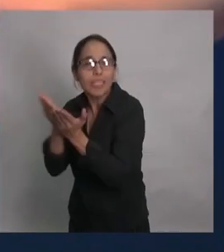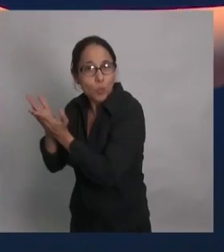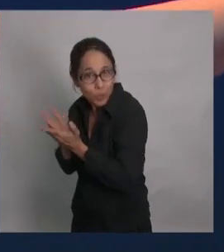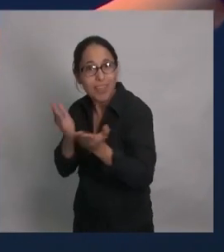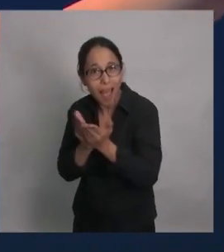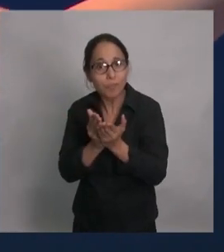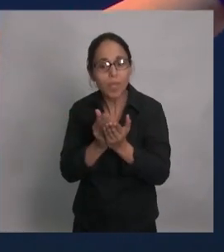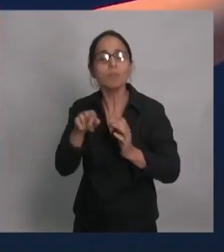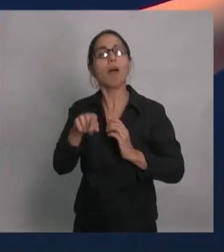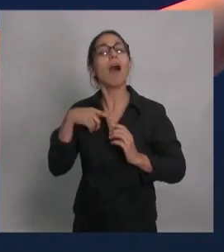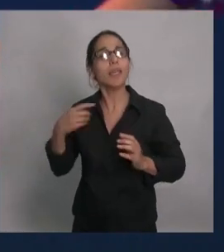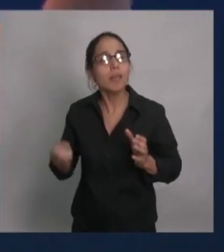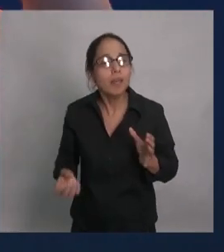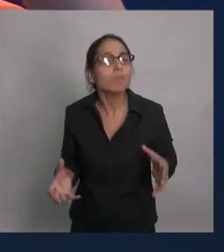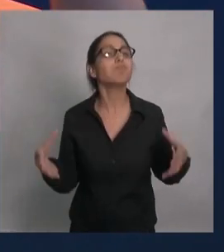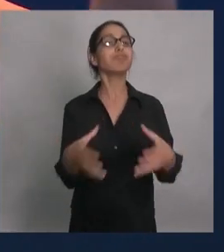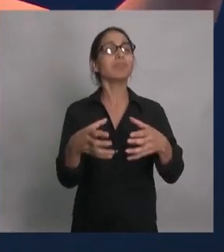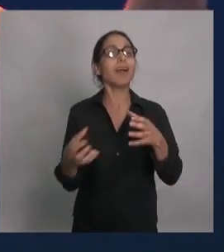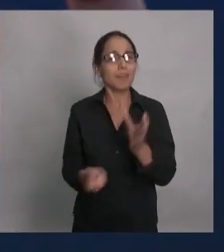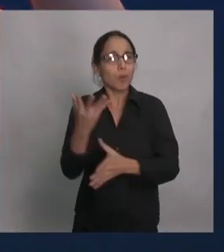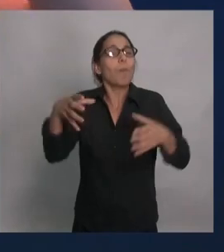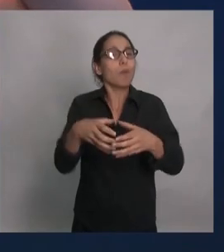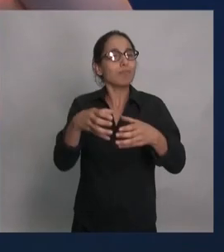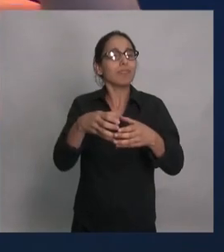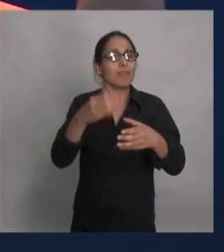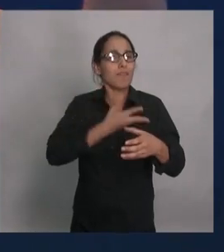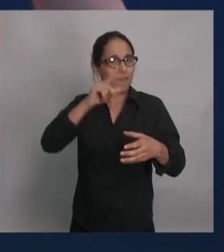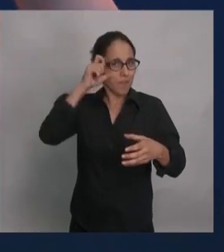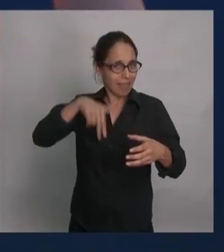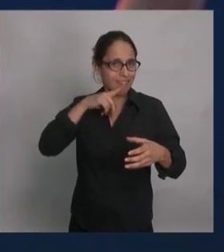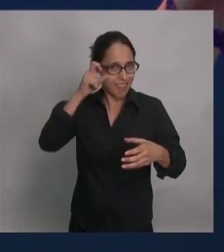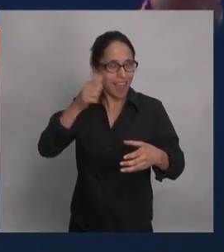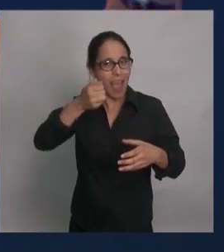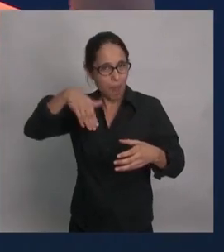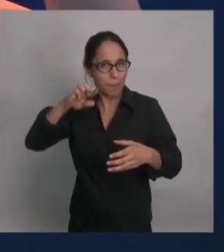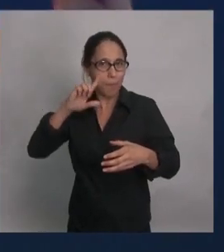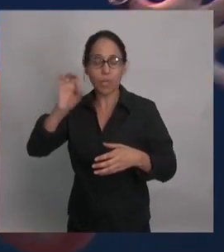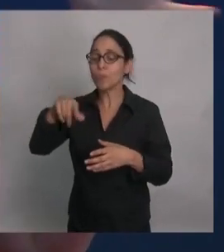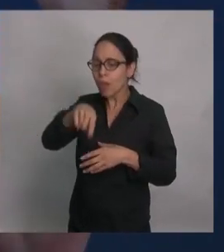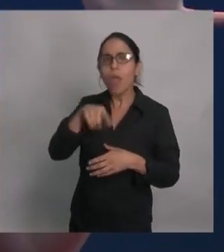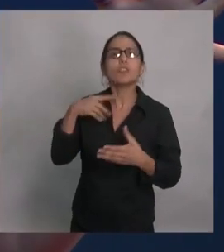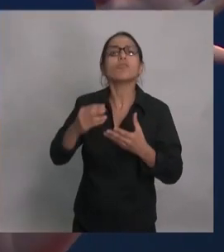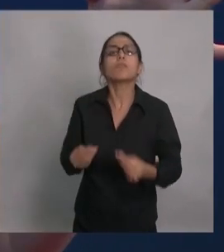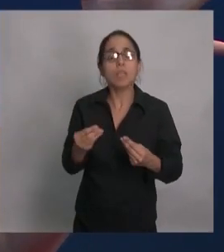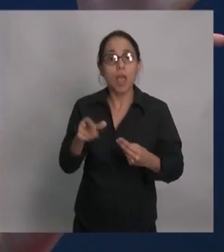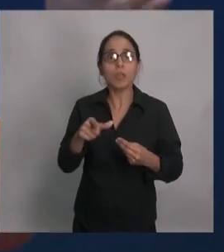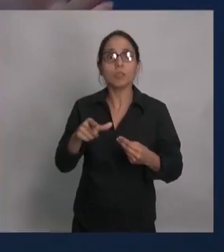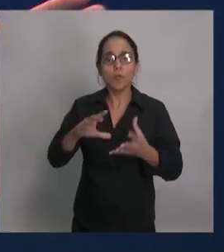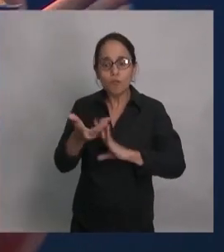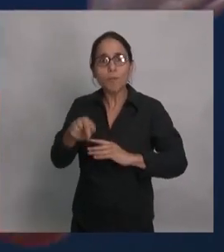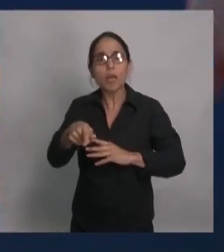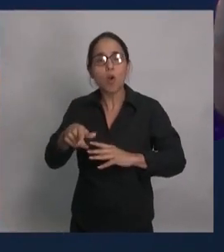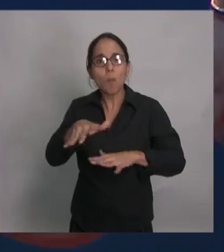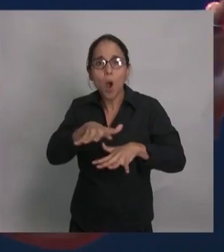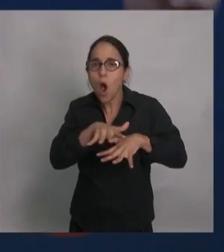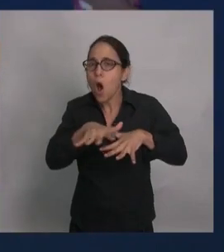and it is understood by those mobilizations that, for the first time, they were to break a hard hard, installed. They